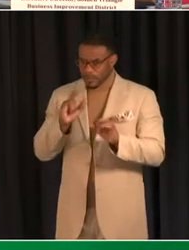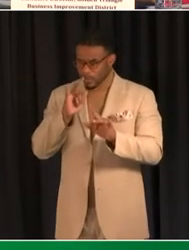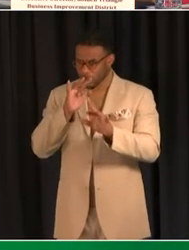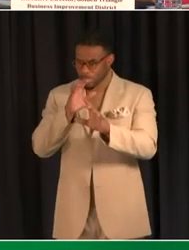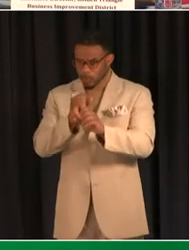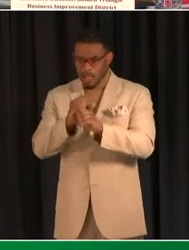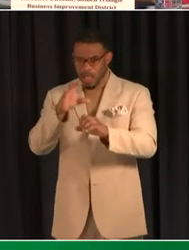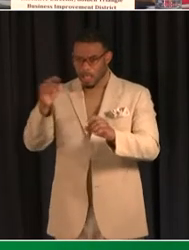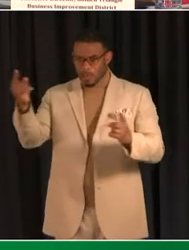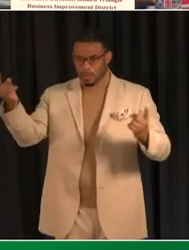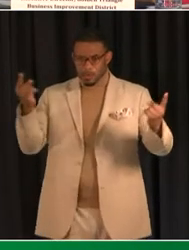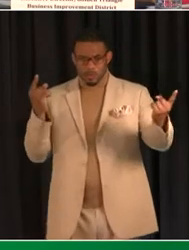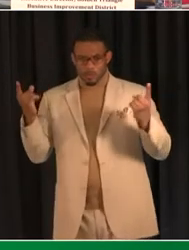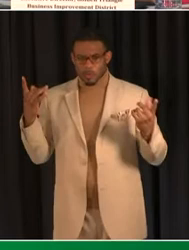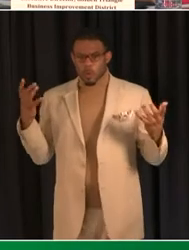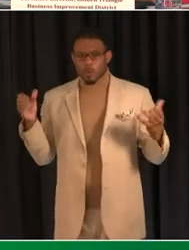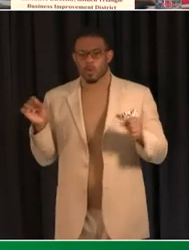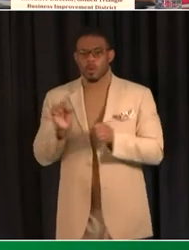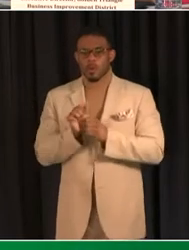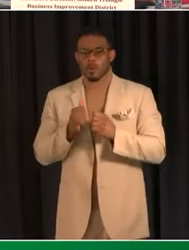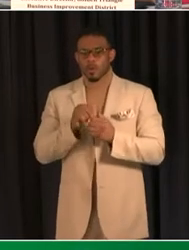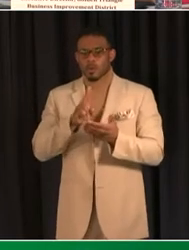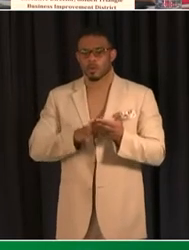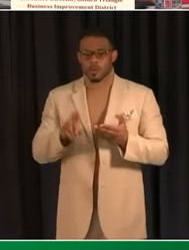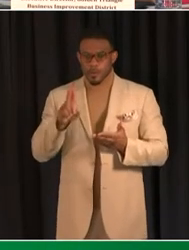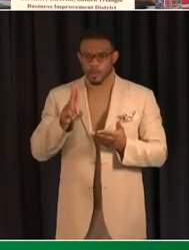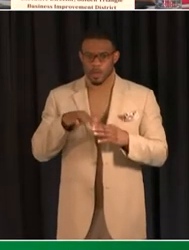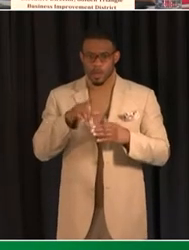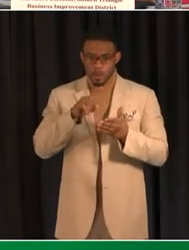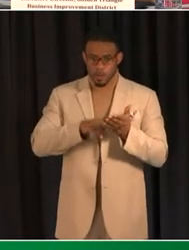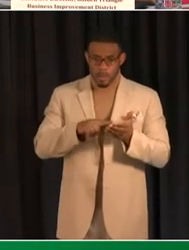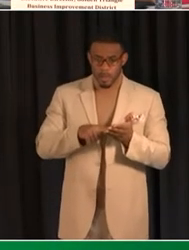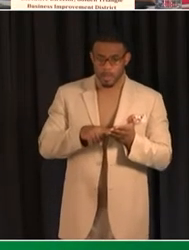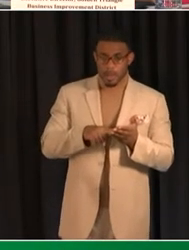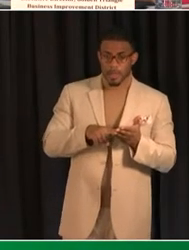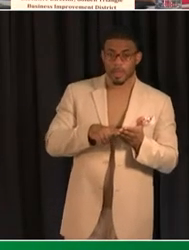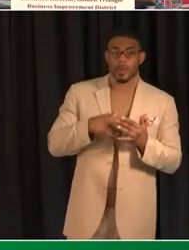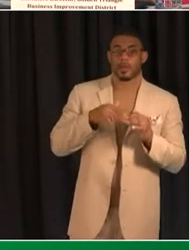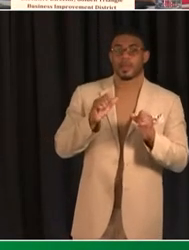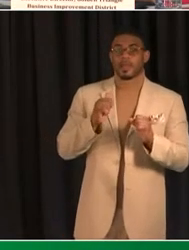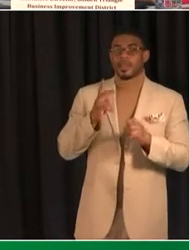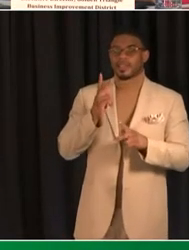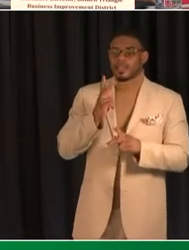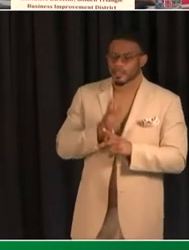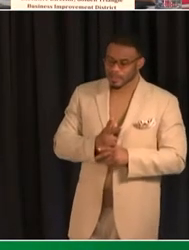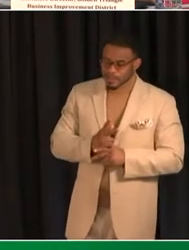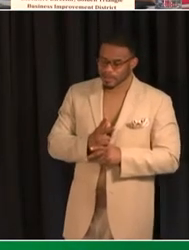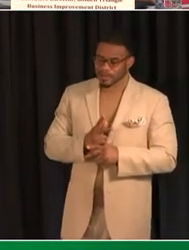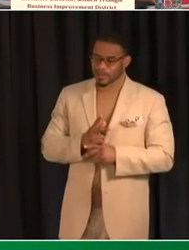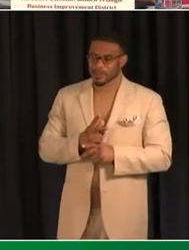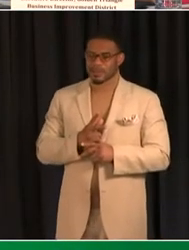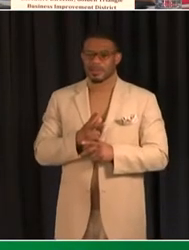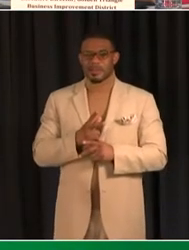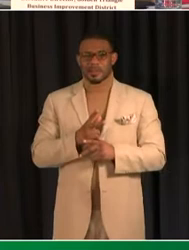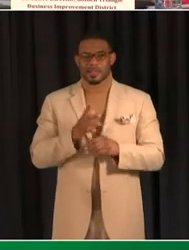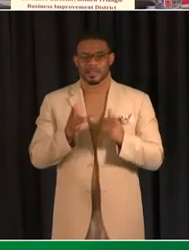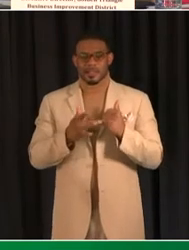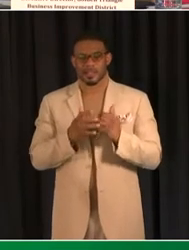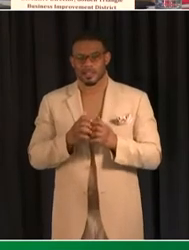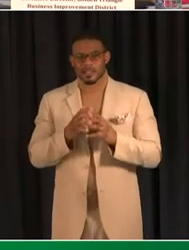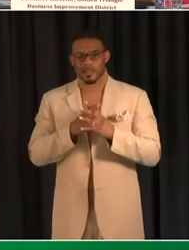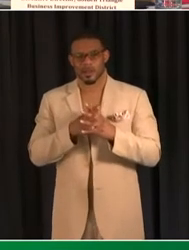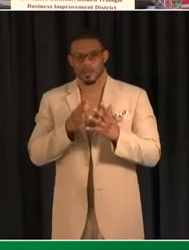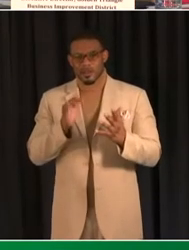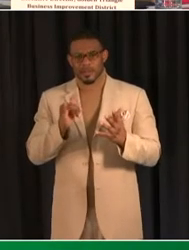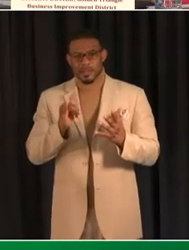We can attract companies that want to work with the university on research, and we can keep the tech